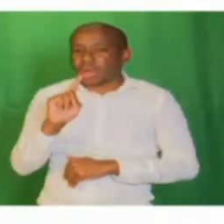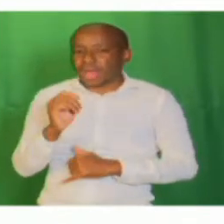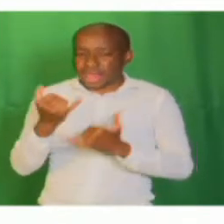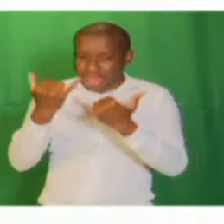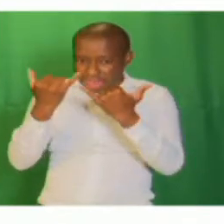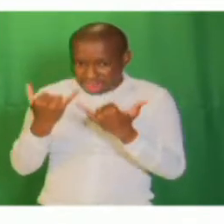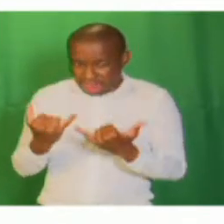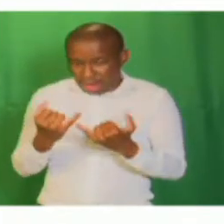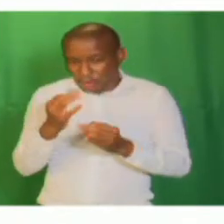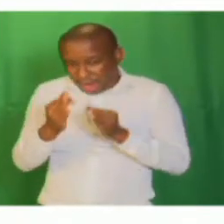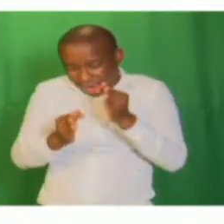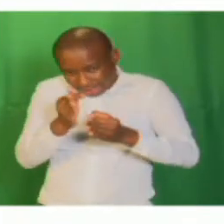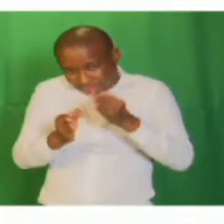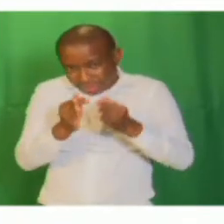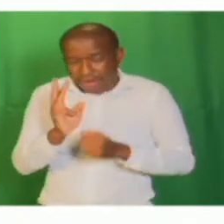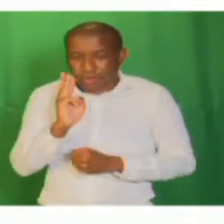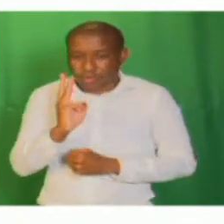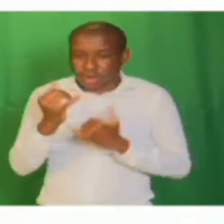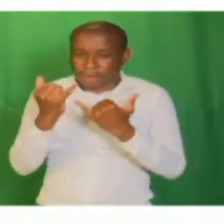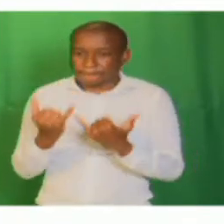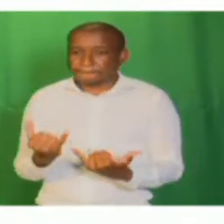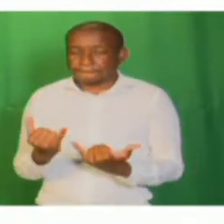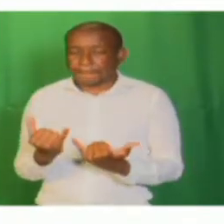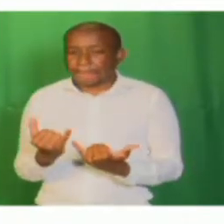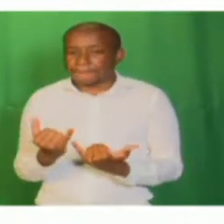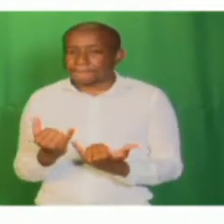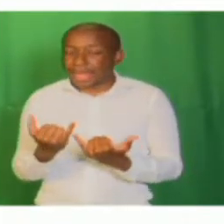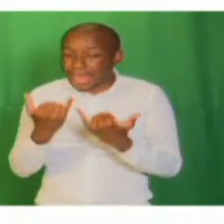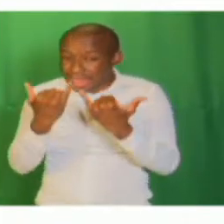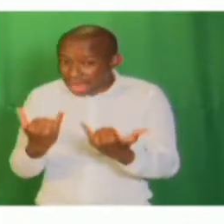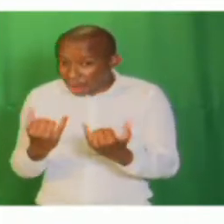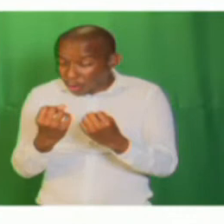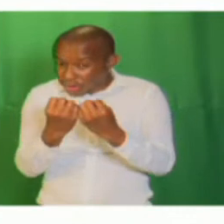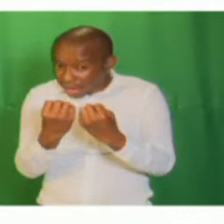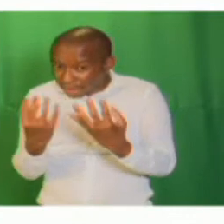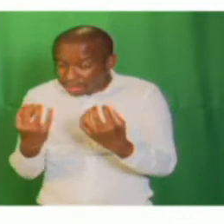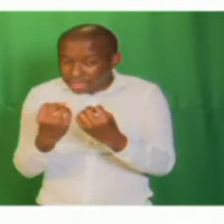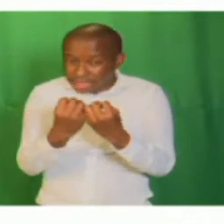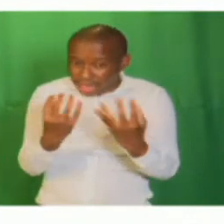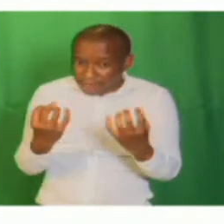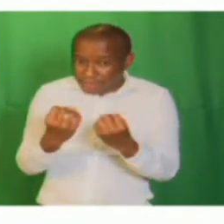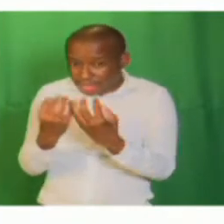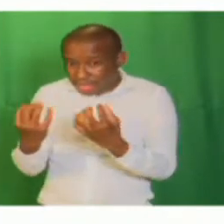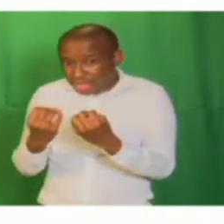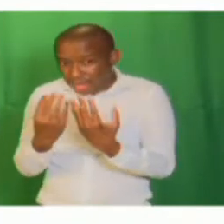the definition specifically. Whenever we are dealing with numbers, we do what